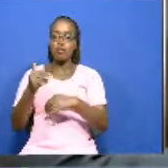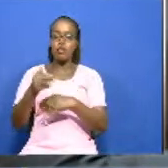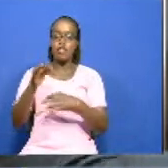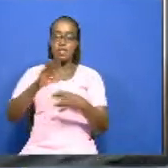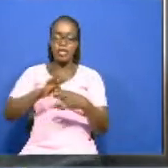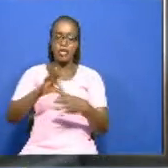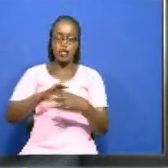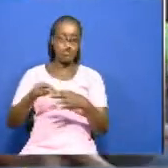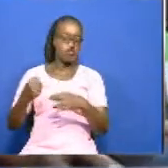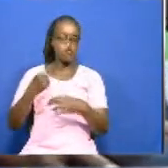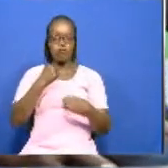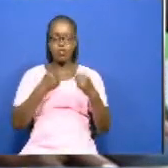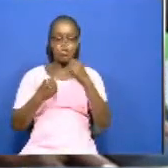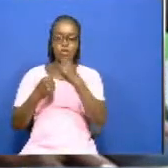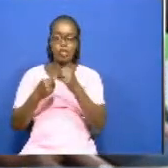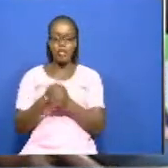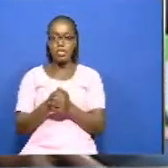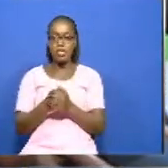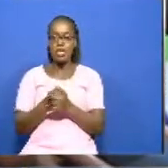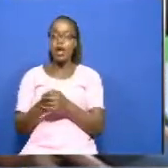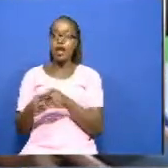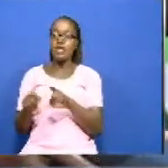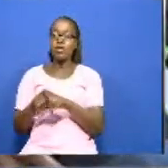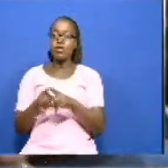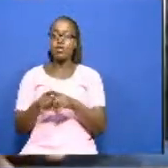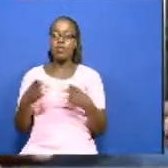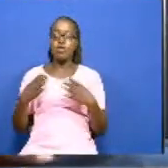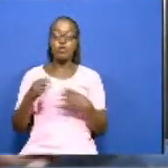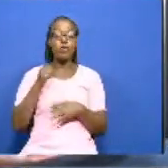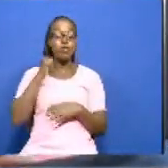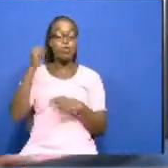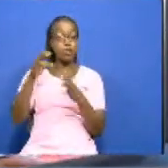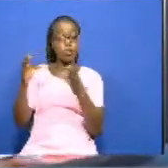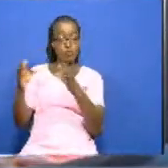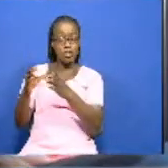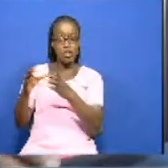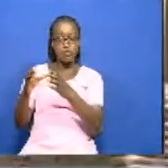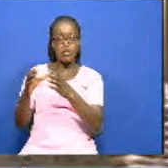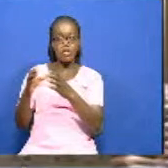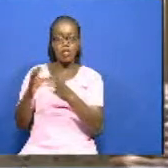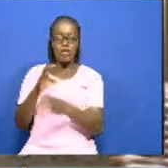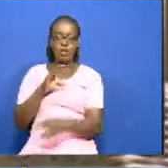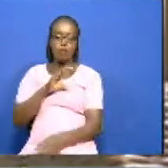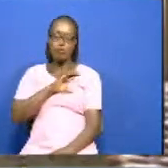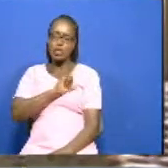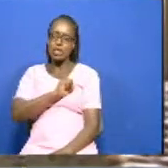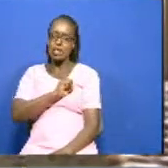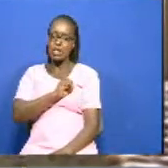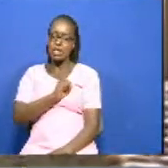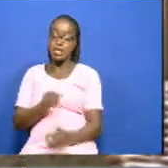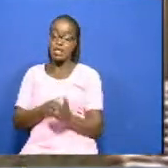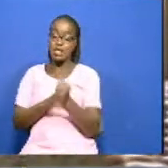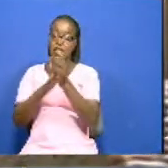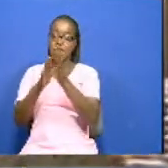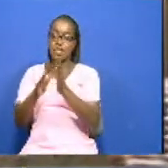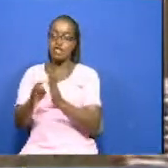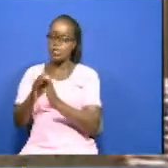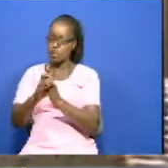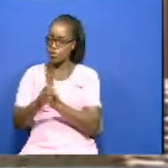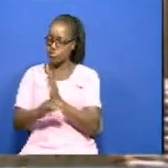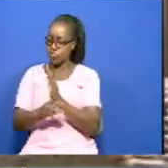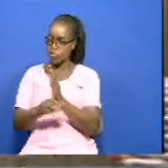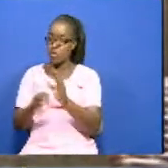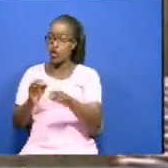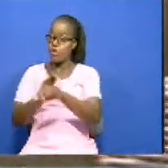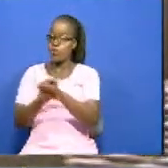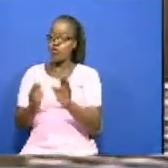post-election violence. Kubia further called on those in the political class to exercise positive leadership and urged their supporters to uphold peace